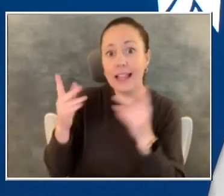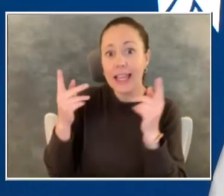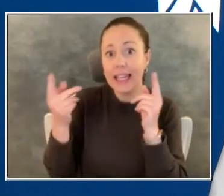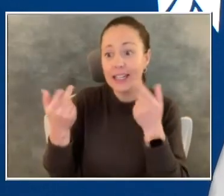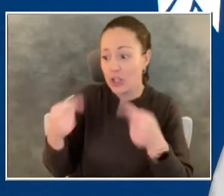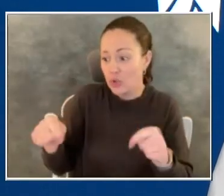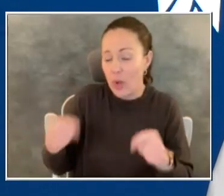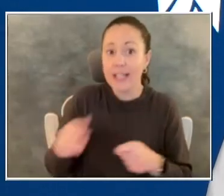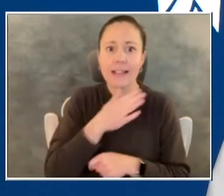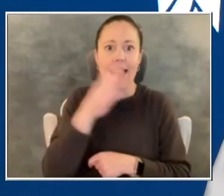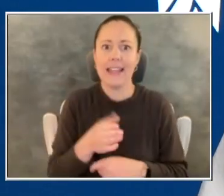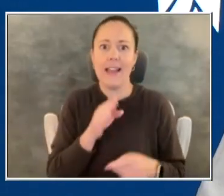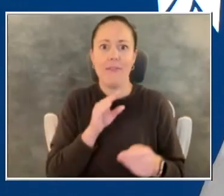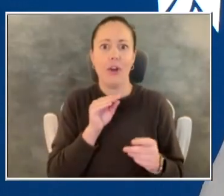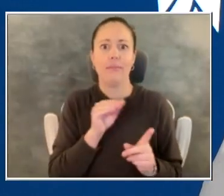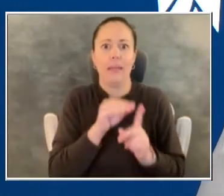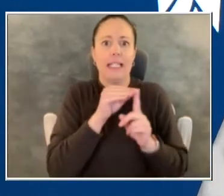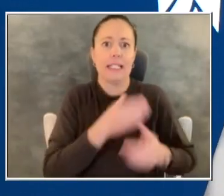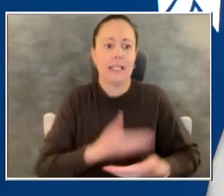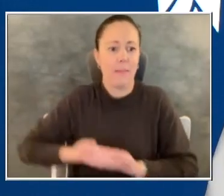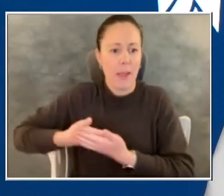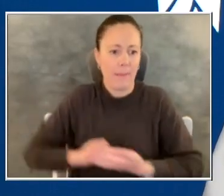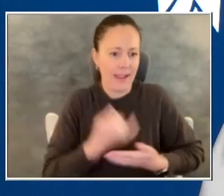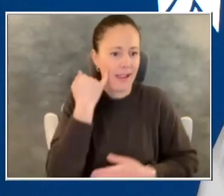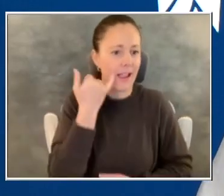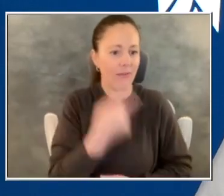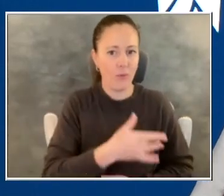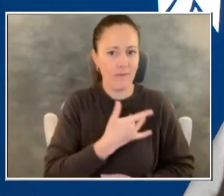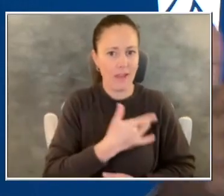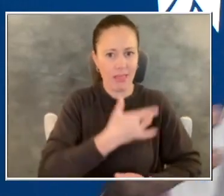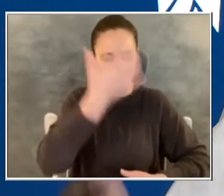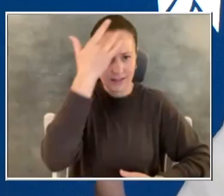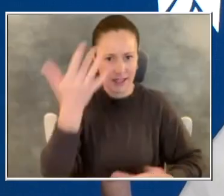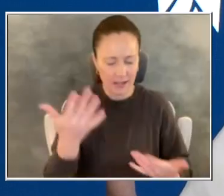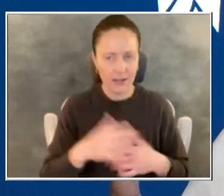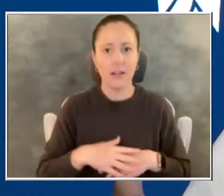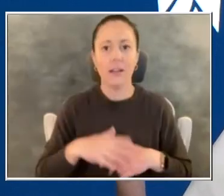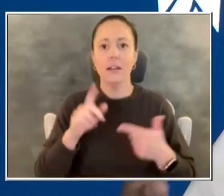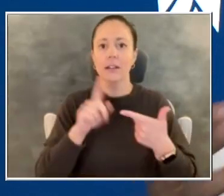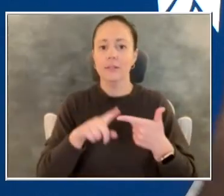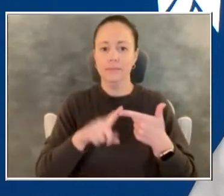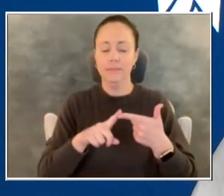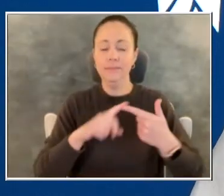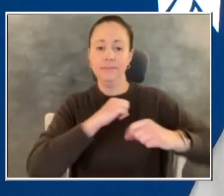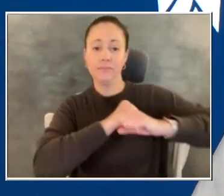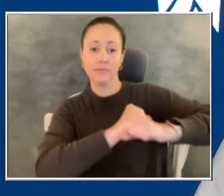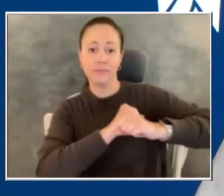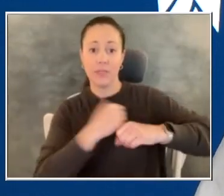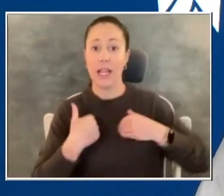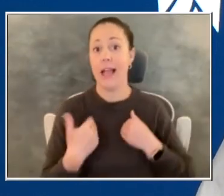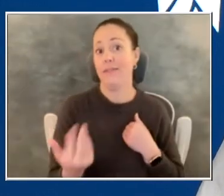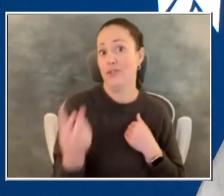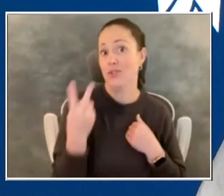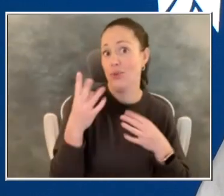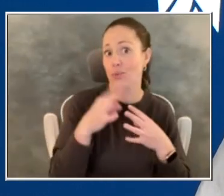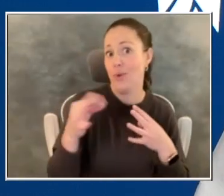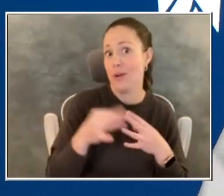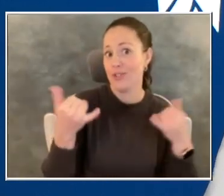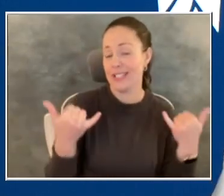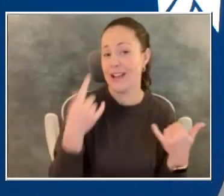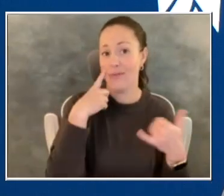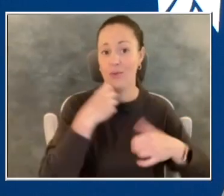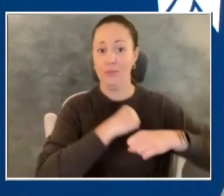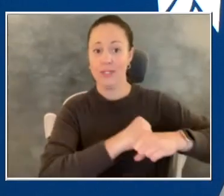cold symptoms either. Number 2 would be protect. Now, we have 2 options now in our back pocket to protect babies: